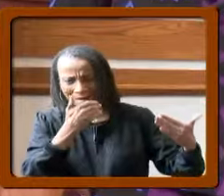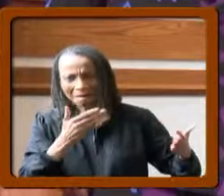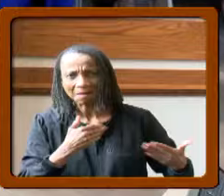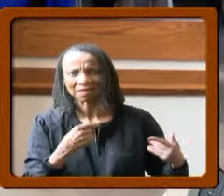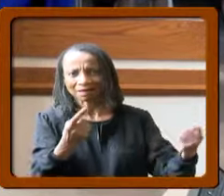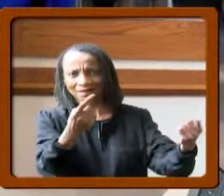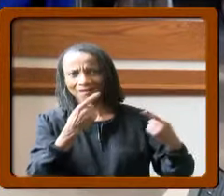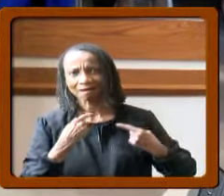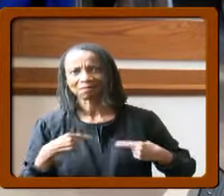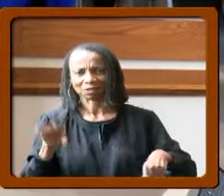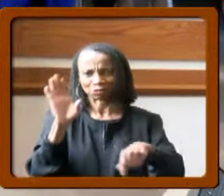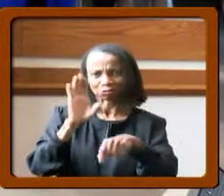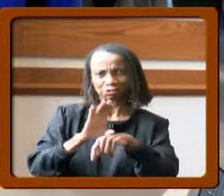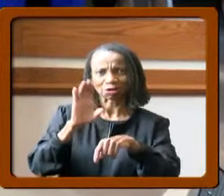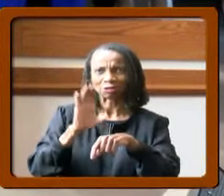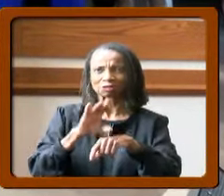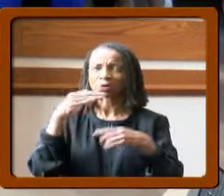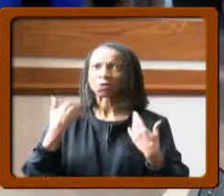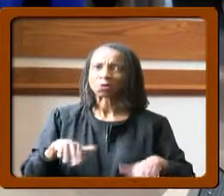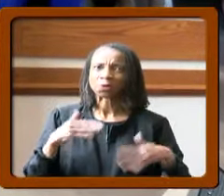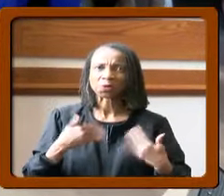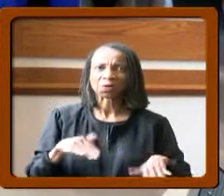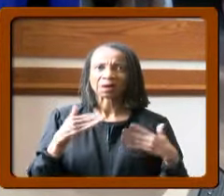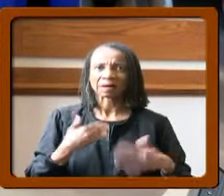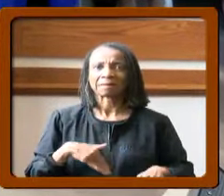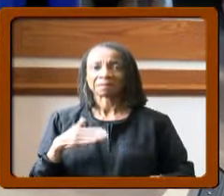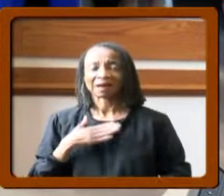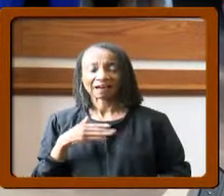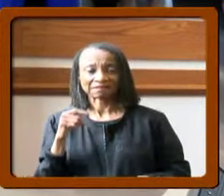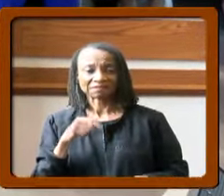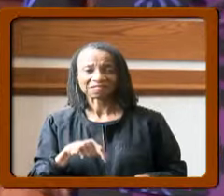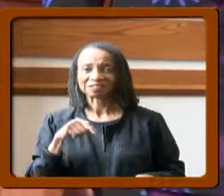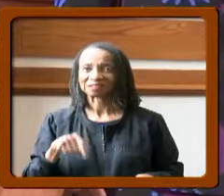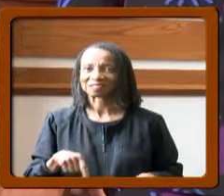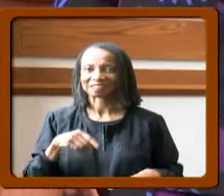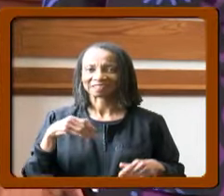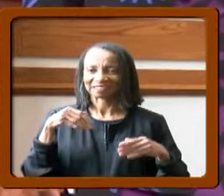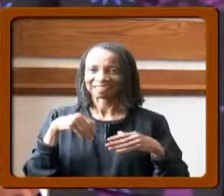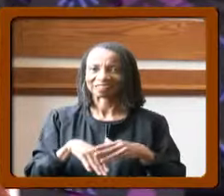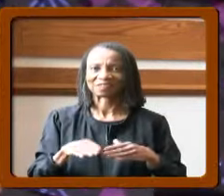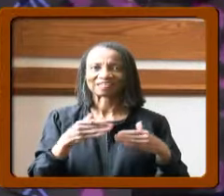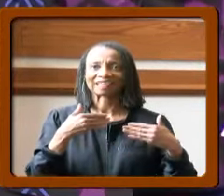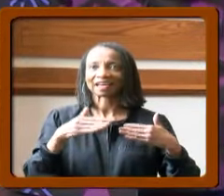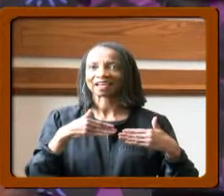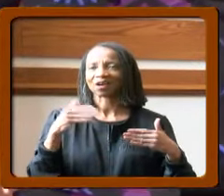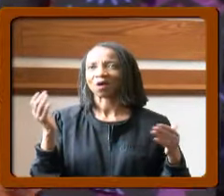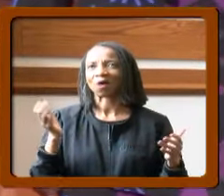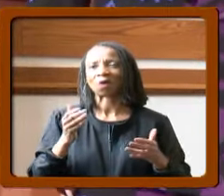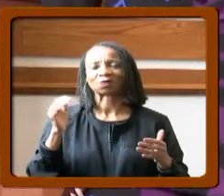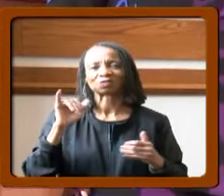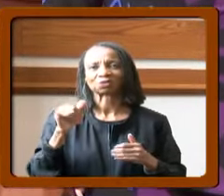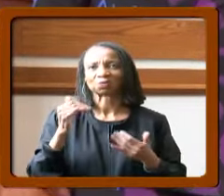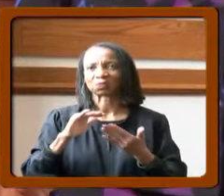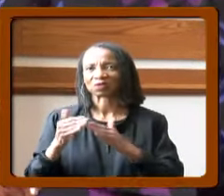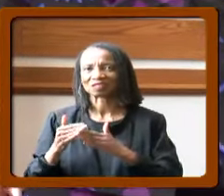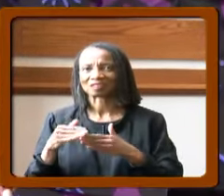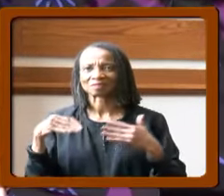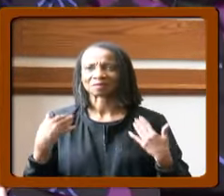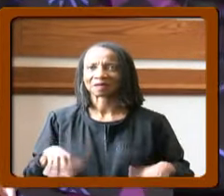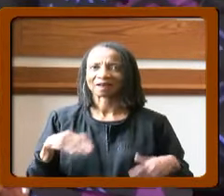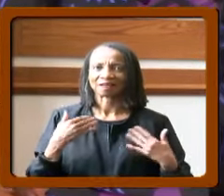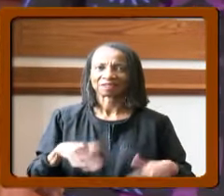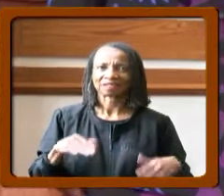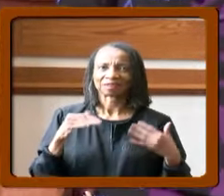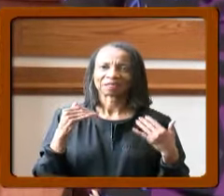go into the house of the Lord. My feet shall stand within thy gates. O Jerusalem, oh, magnify